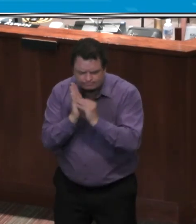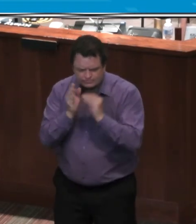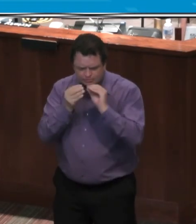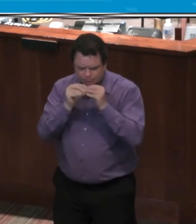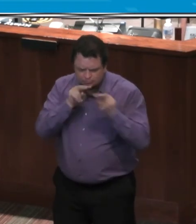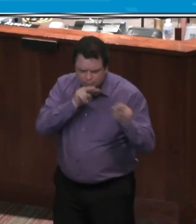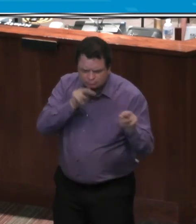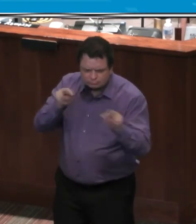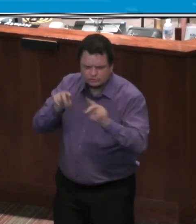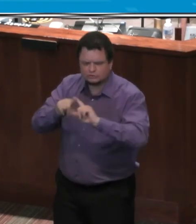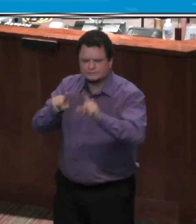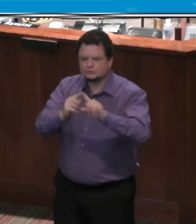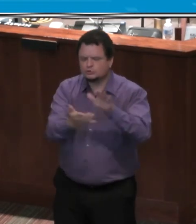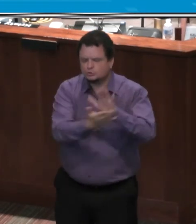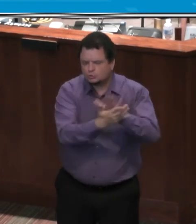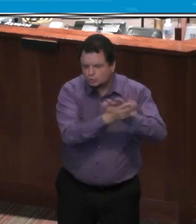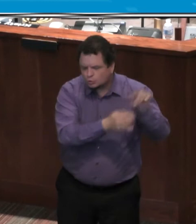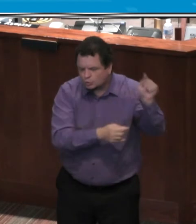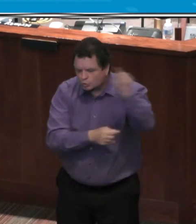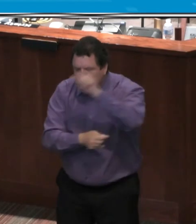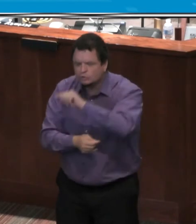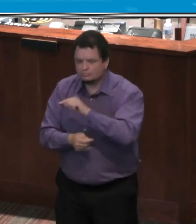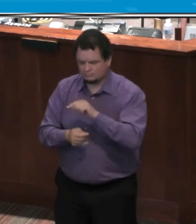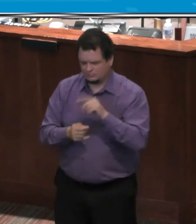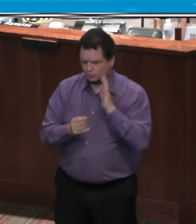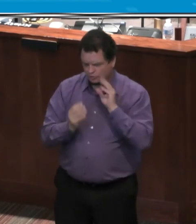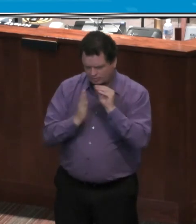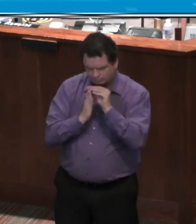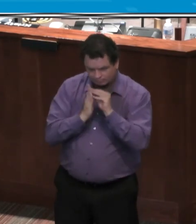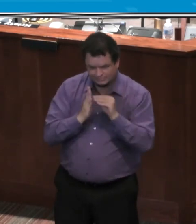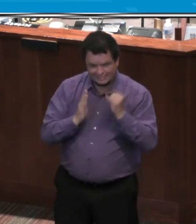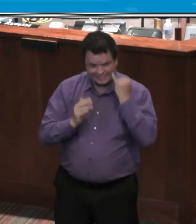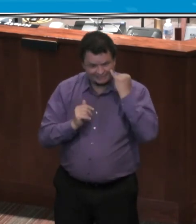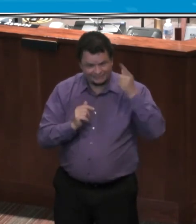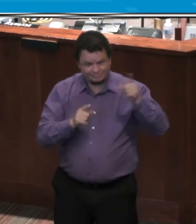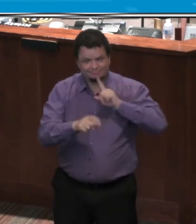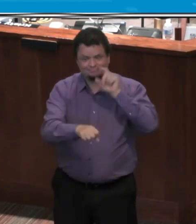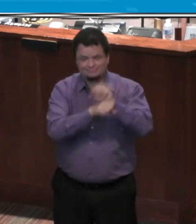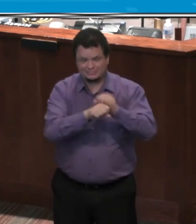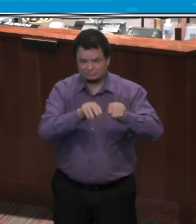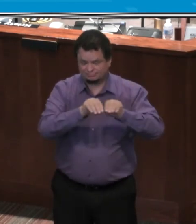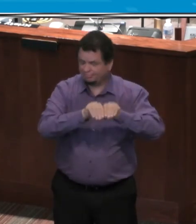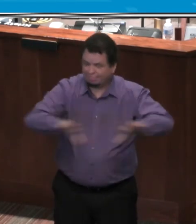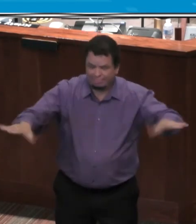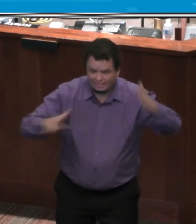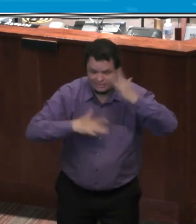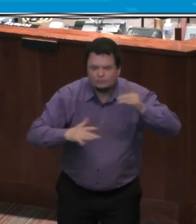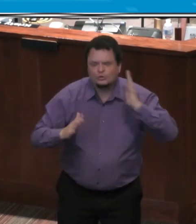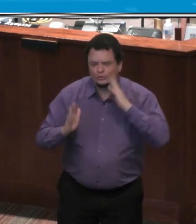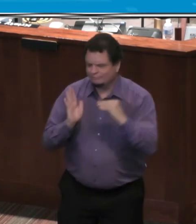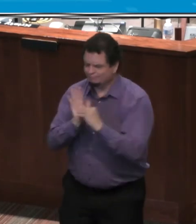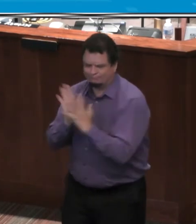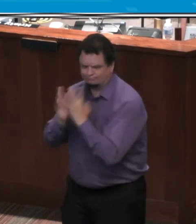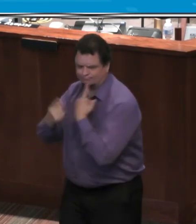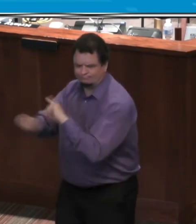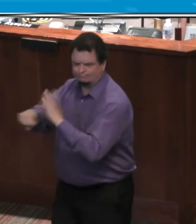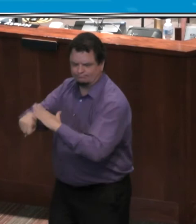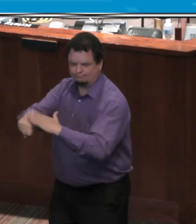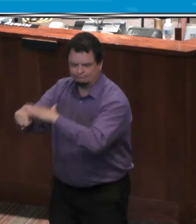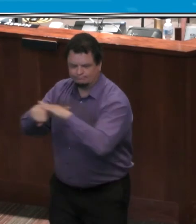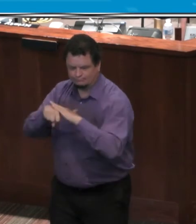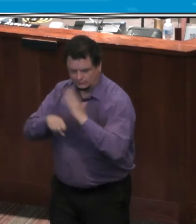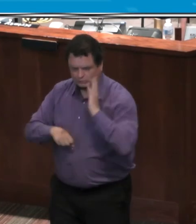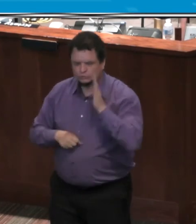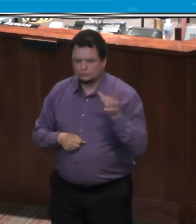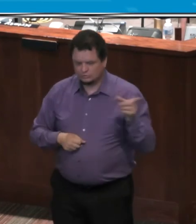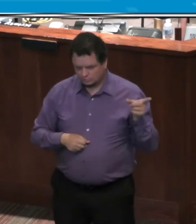outbreaks, will be tracked as outbreaks. But you're right that one of the risks we're taking moving into the future now, of course, is that we are coming back